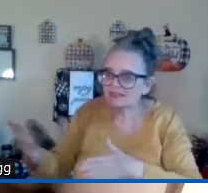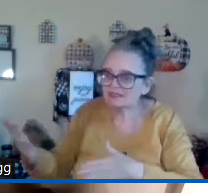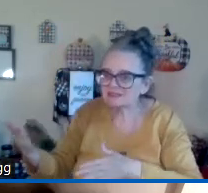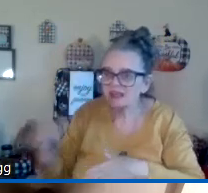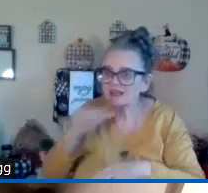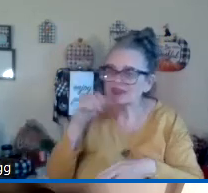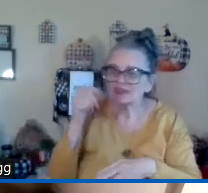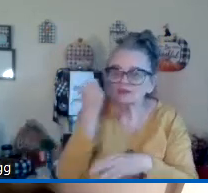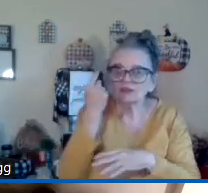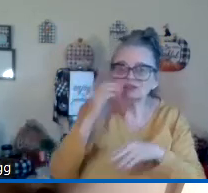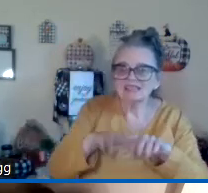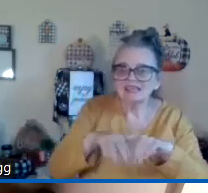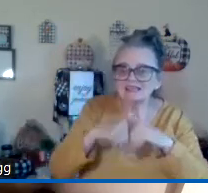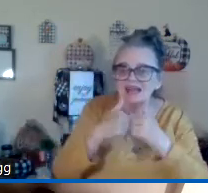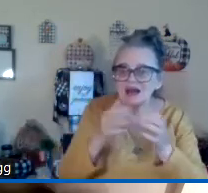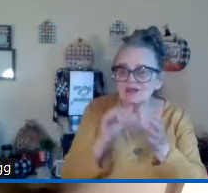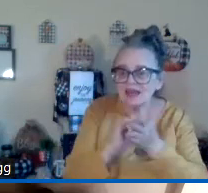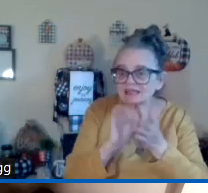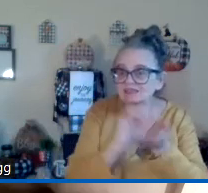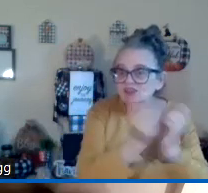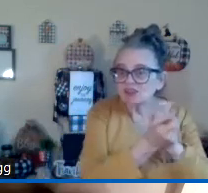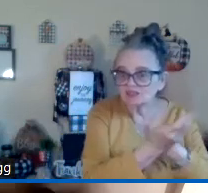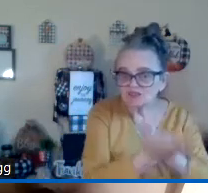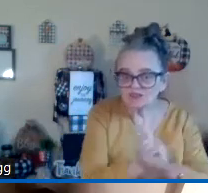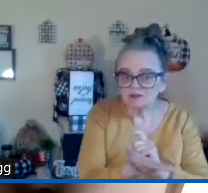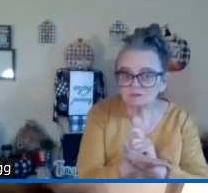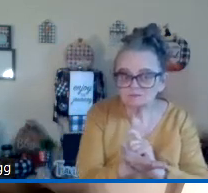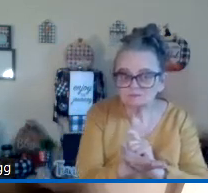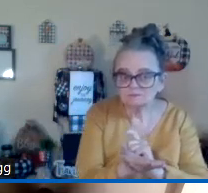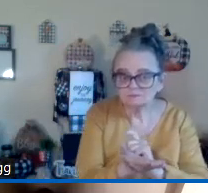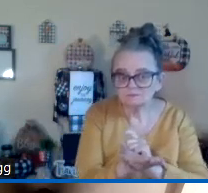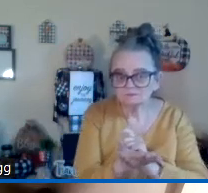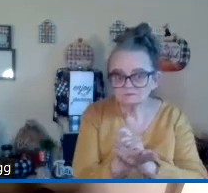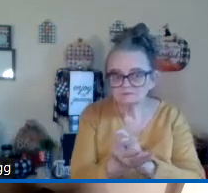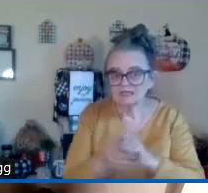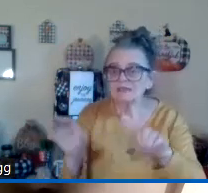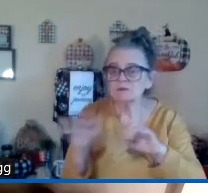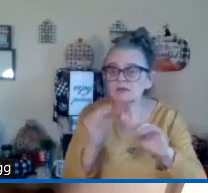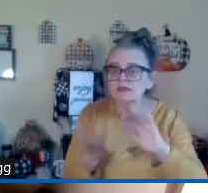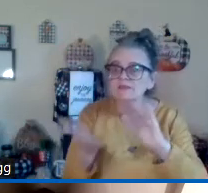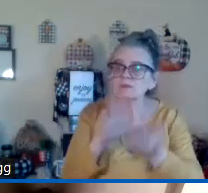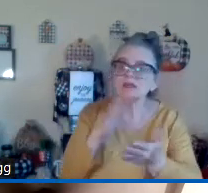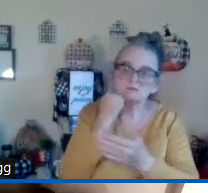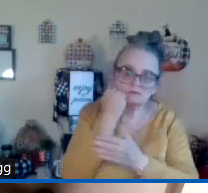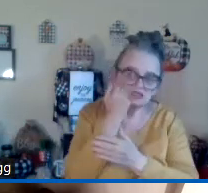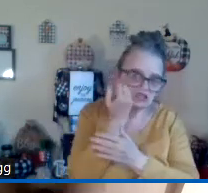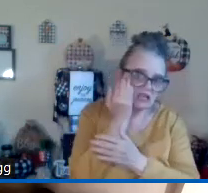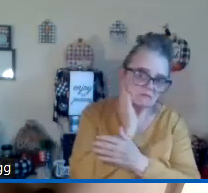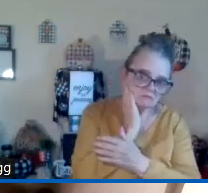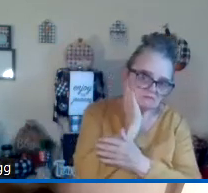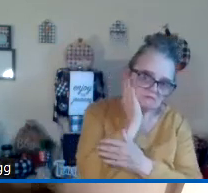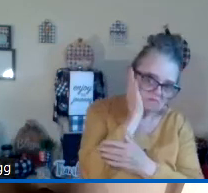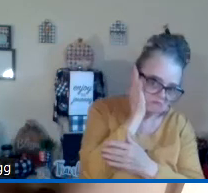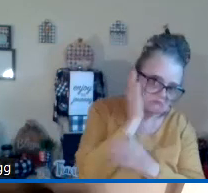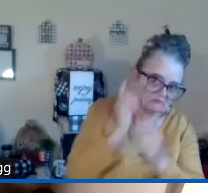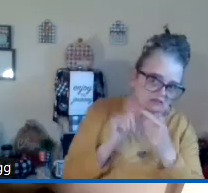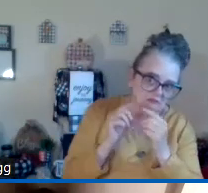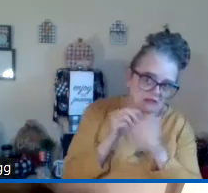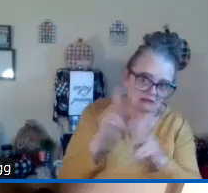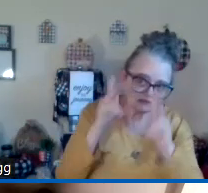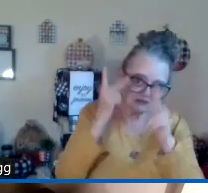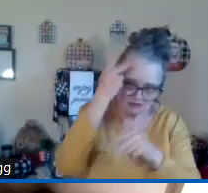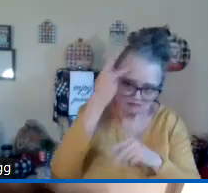bad things, they don't understand how that can change them, and they become shame